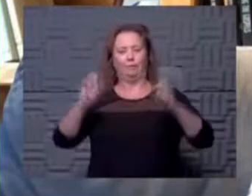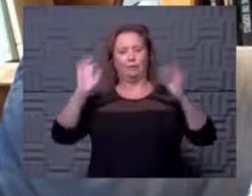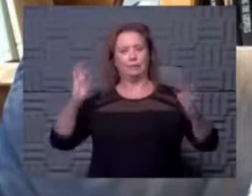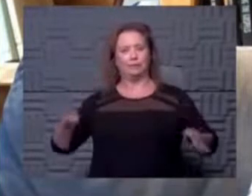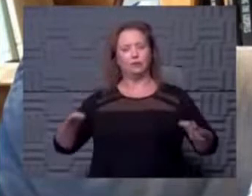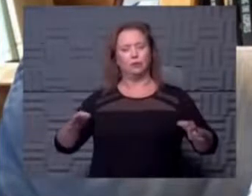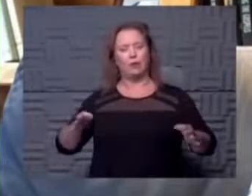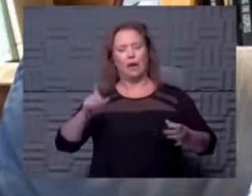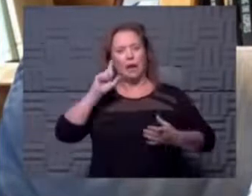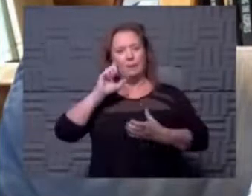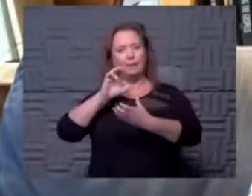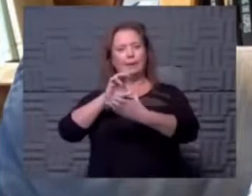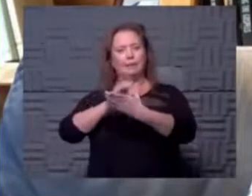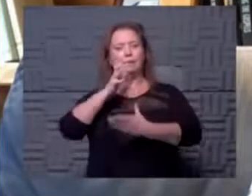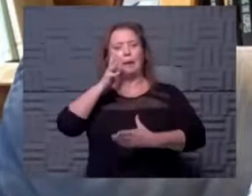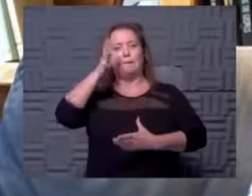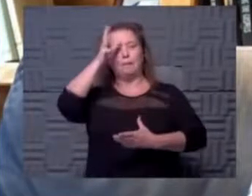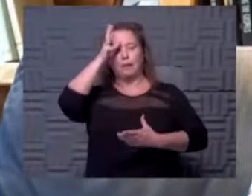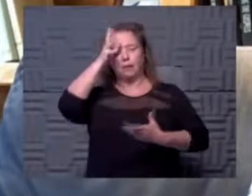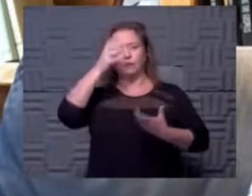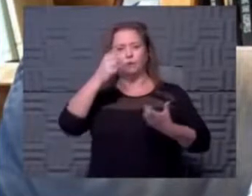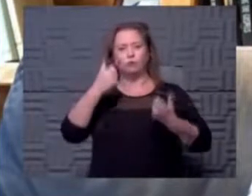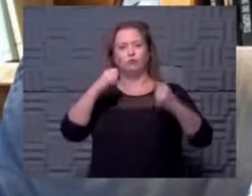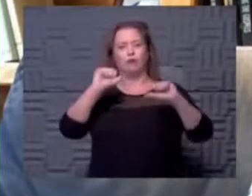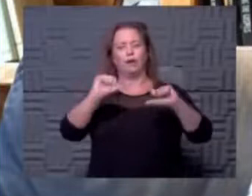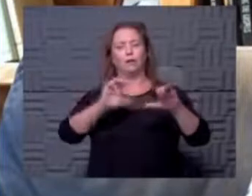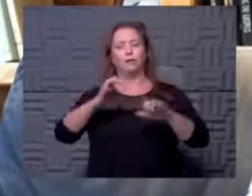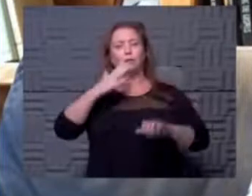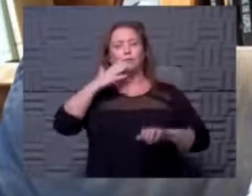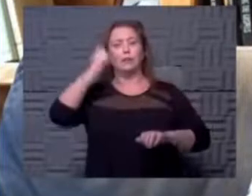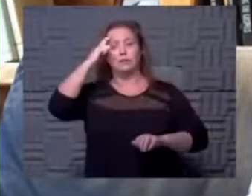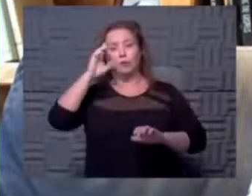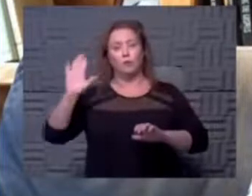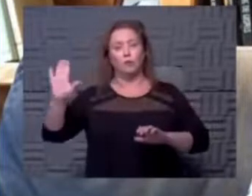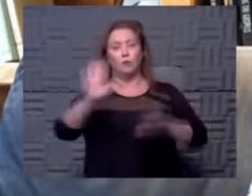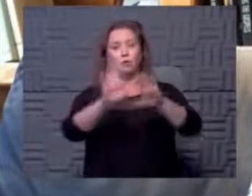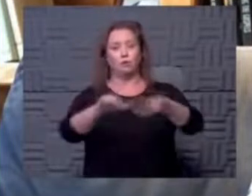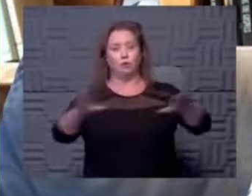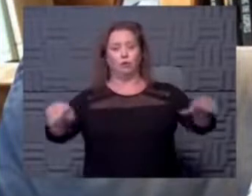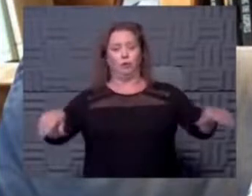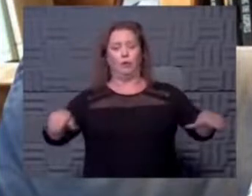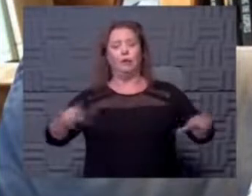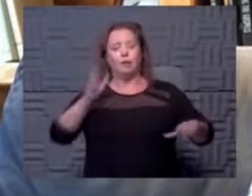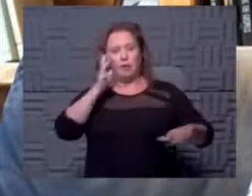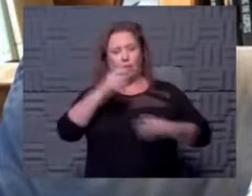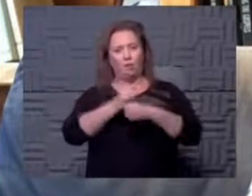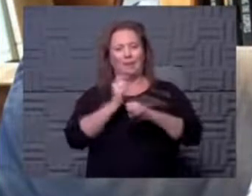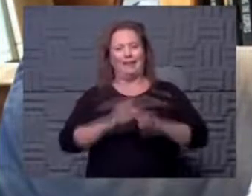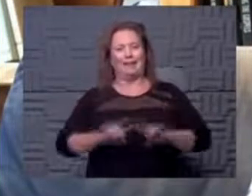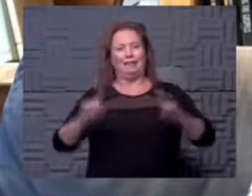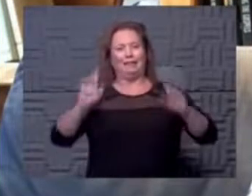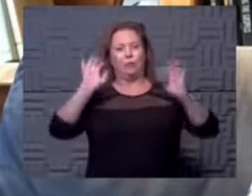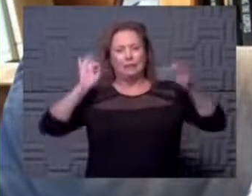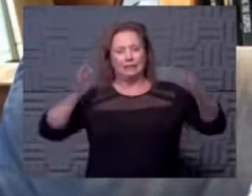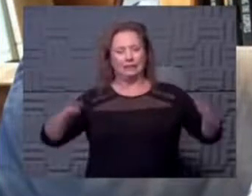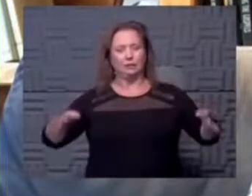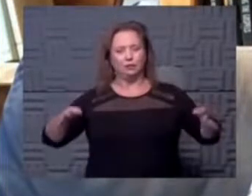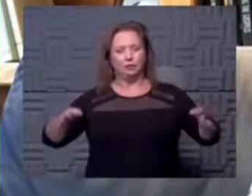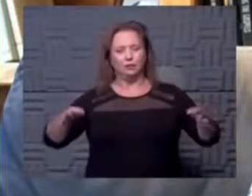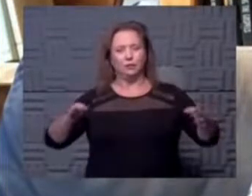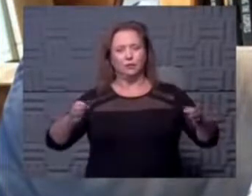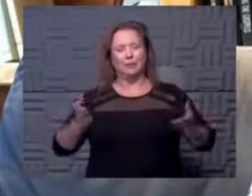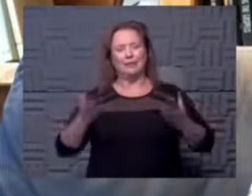that parents are acting in the best interests of their children, and they're going to be making different decisions. And so let's give